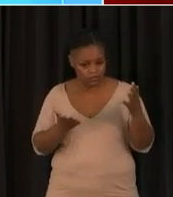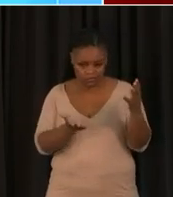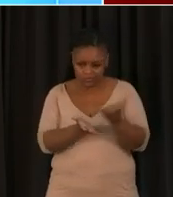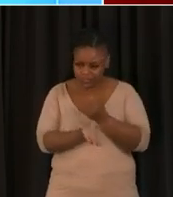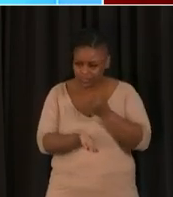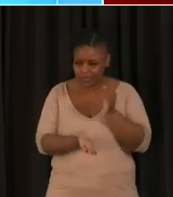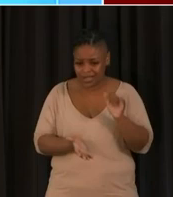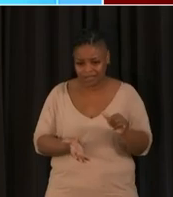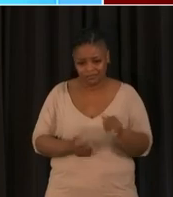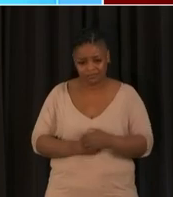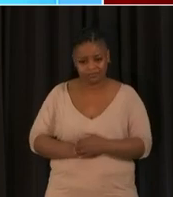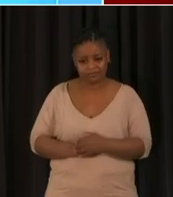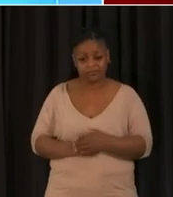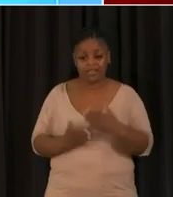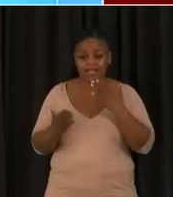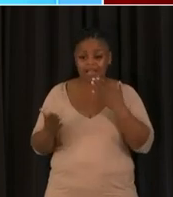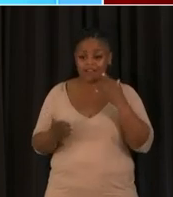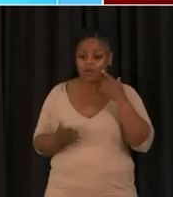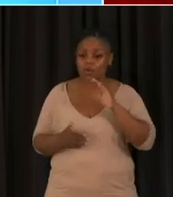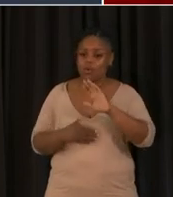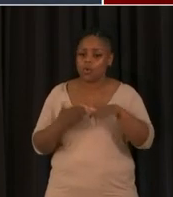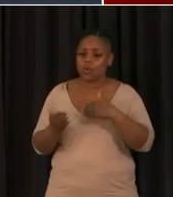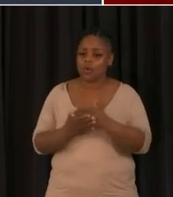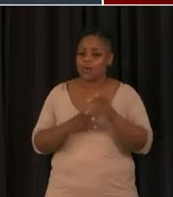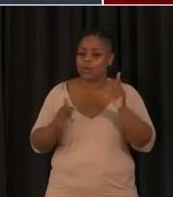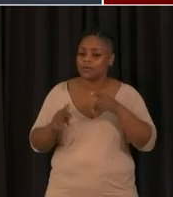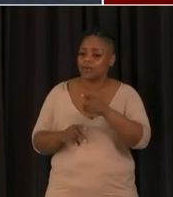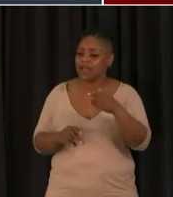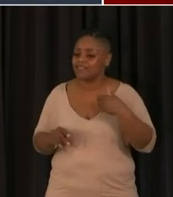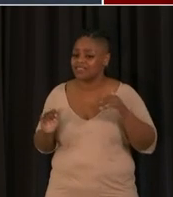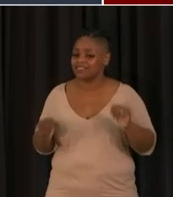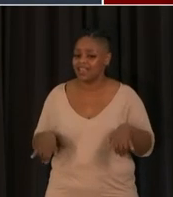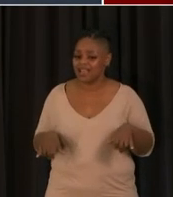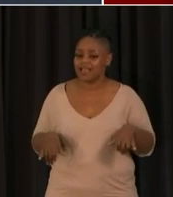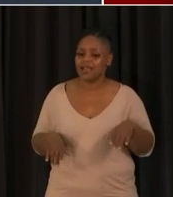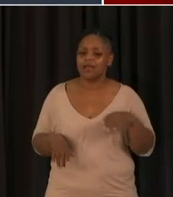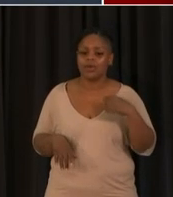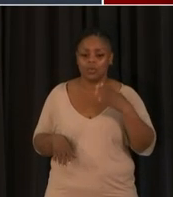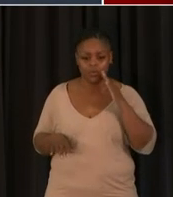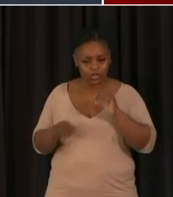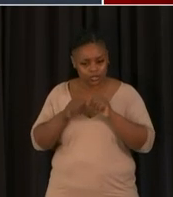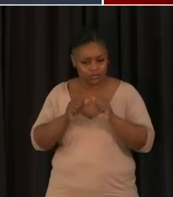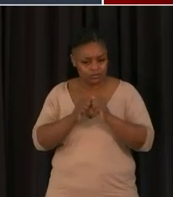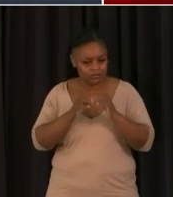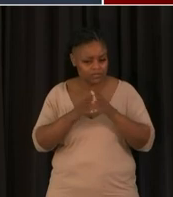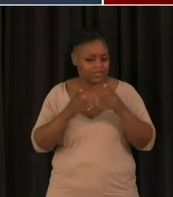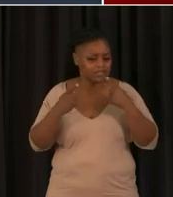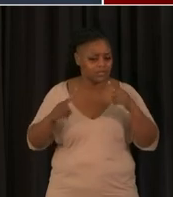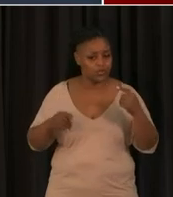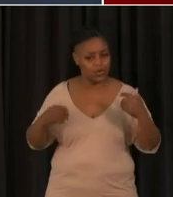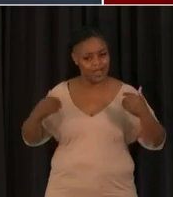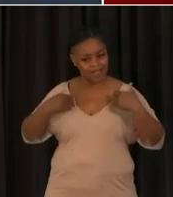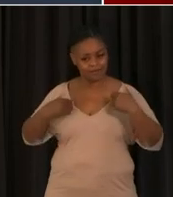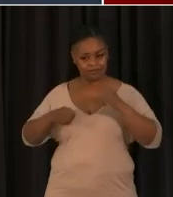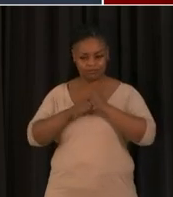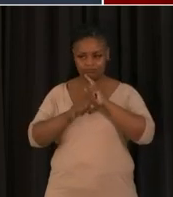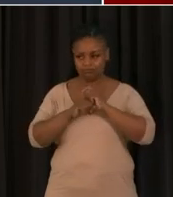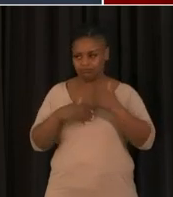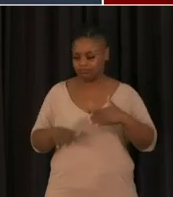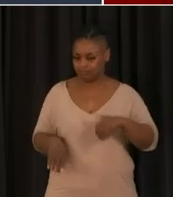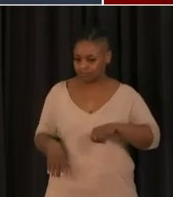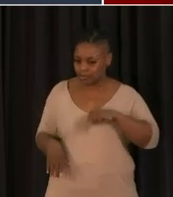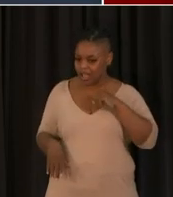on Thrive. Definitely want to hear how that's going. But Caleb, tell me about like one program that you think it would be really helpful for the district to think about,